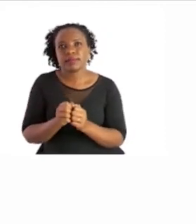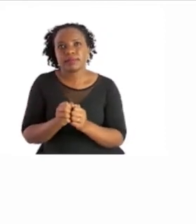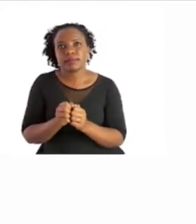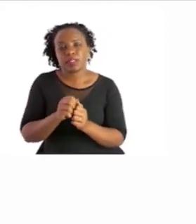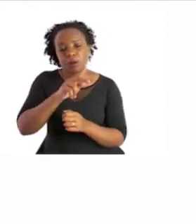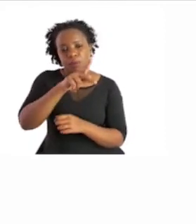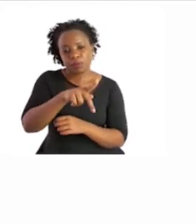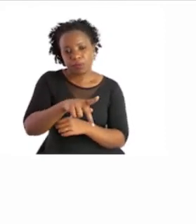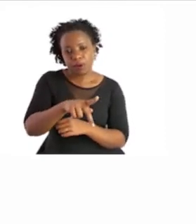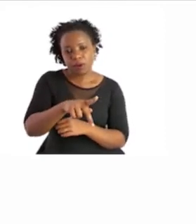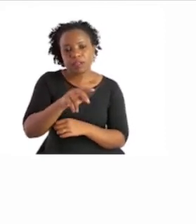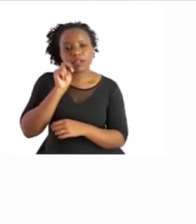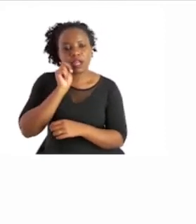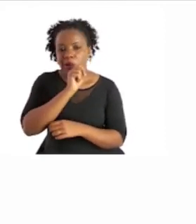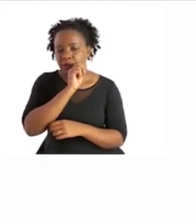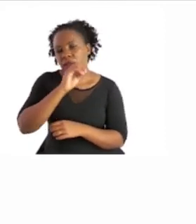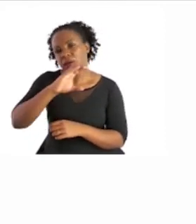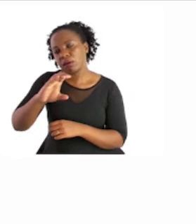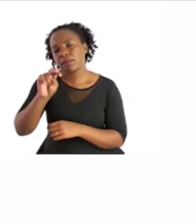Proper and common nouns.